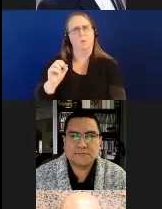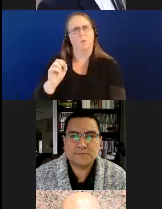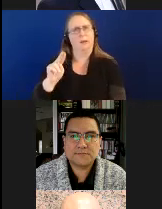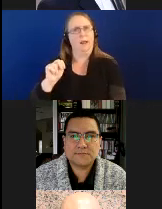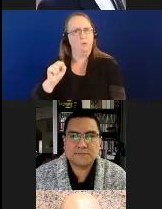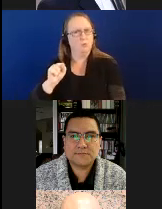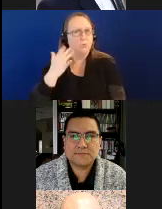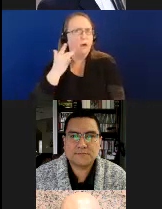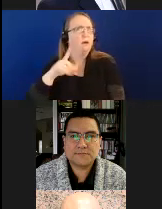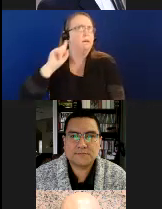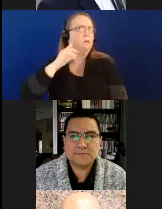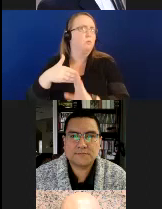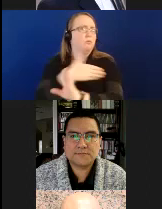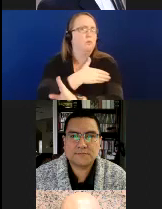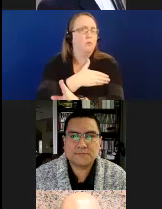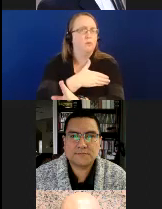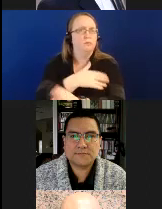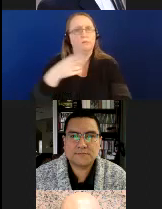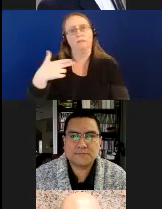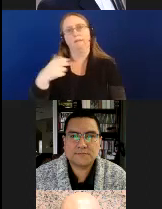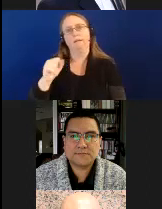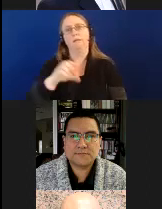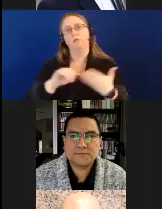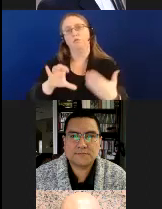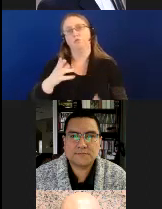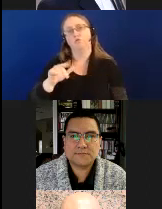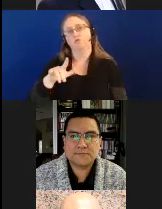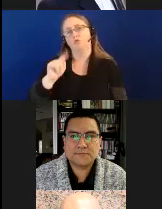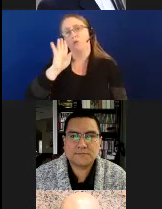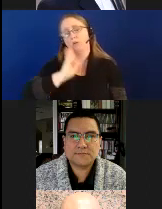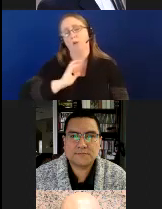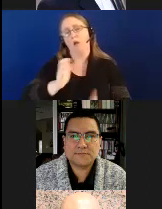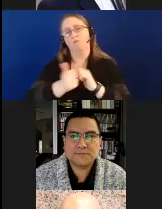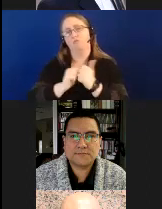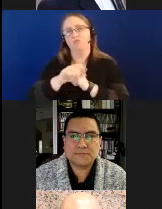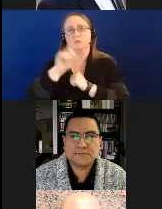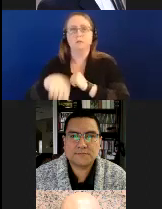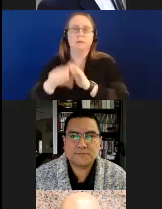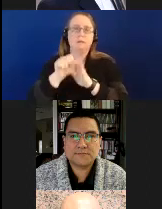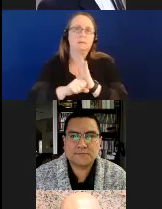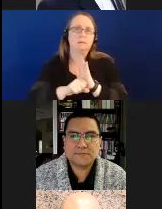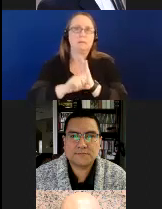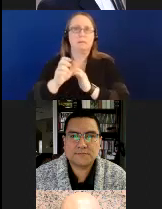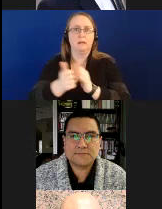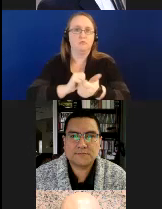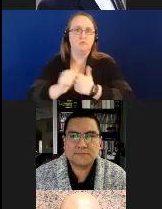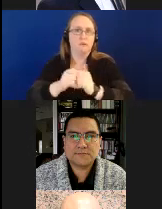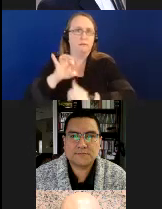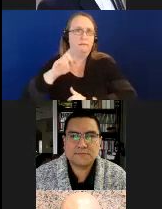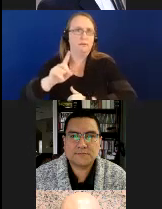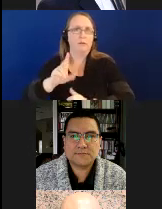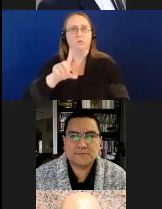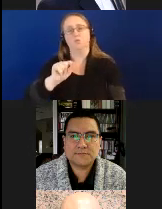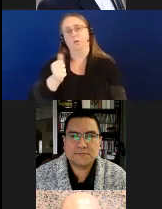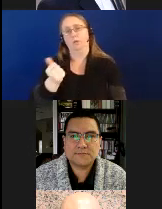time. High school student Charlotte Brown competed in the Texas State Track and Field Meet in 2013, where